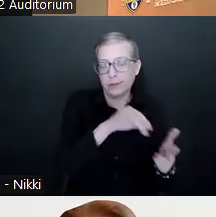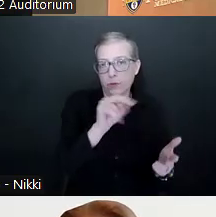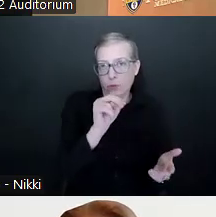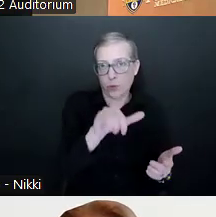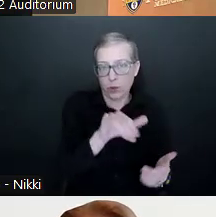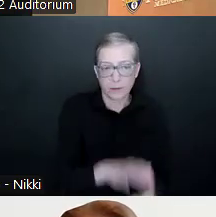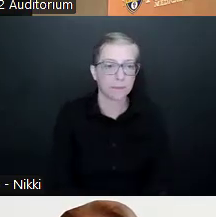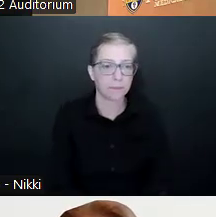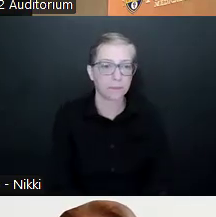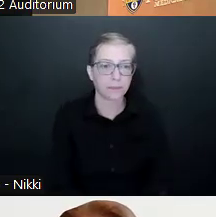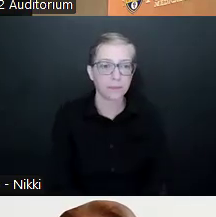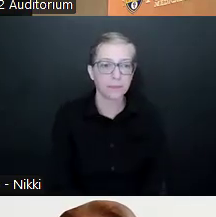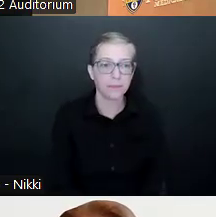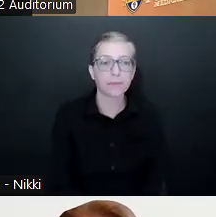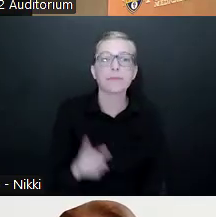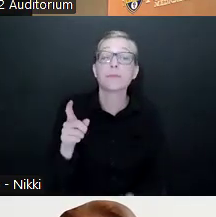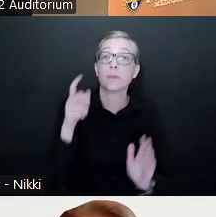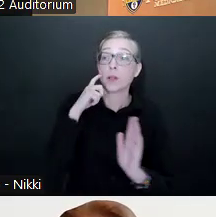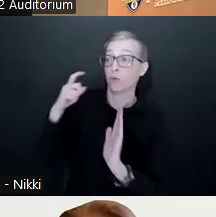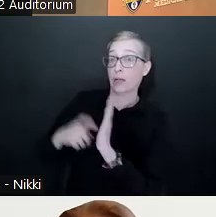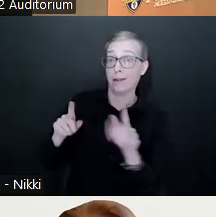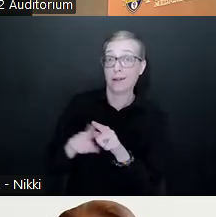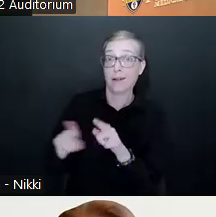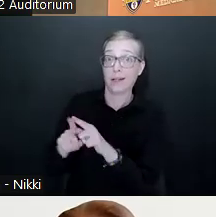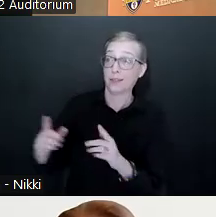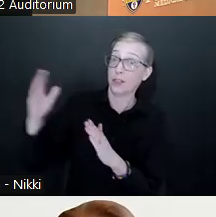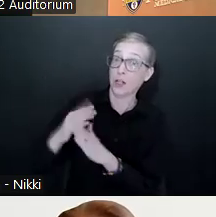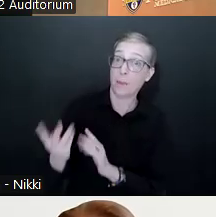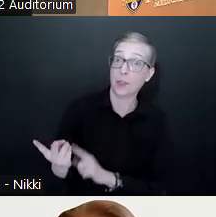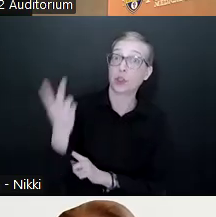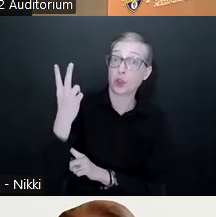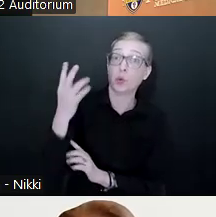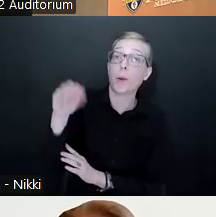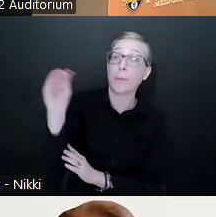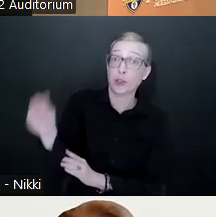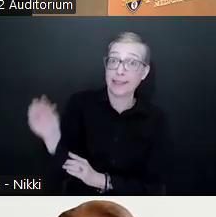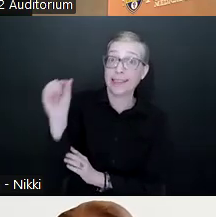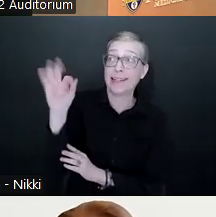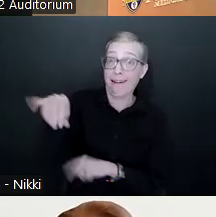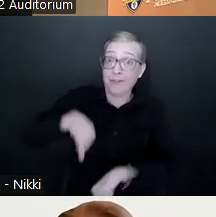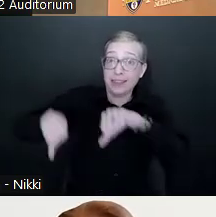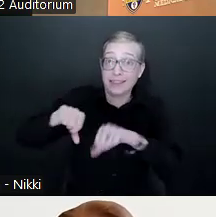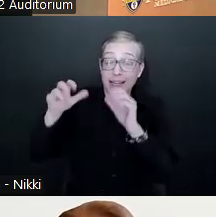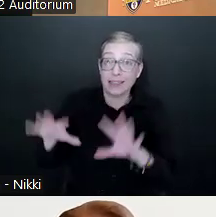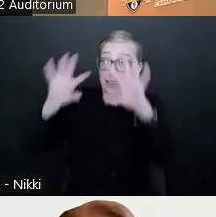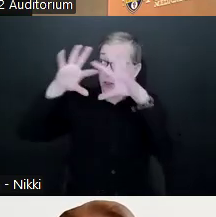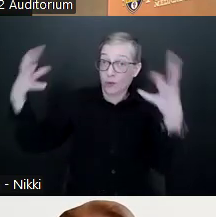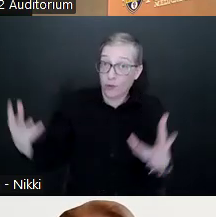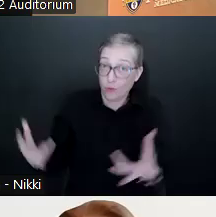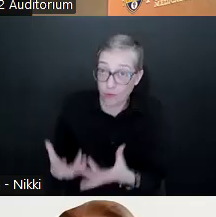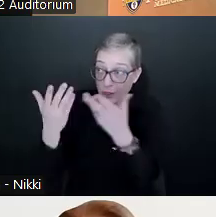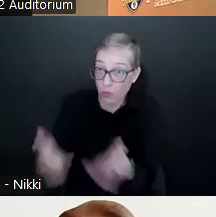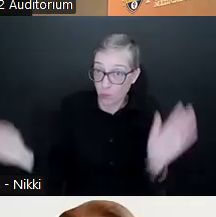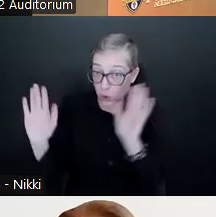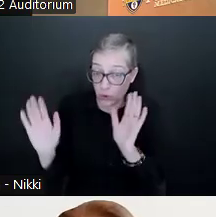one of the top 2% of scientists worldwide, and serves as an editor or co-editor